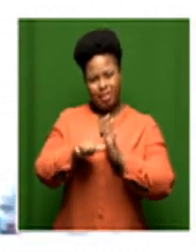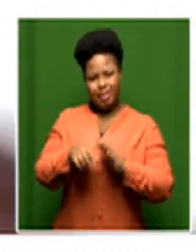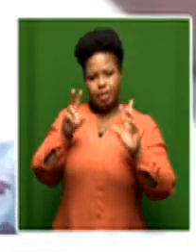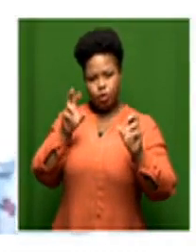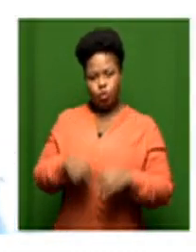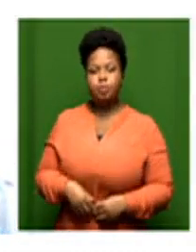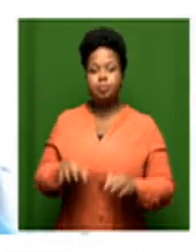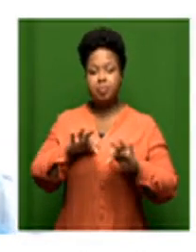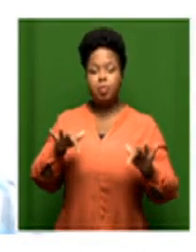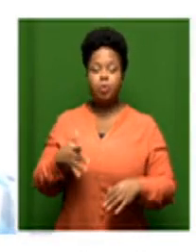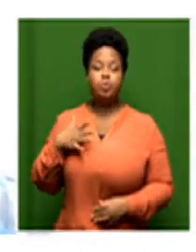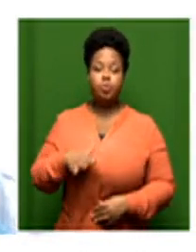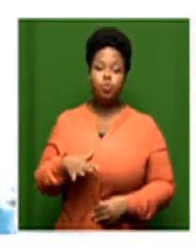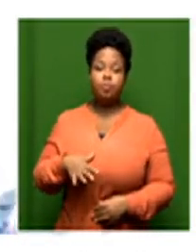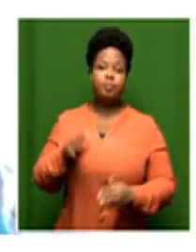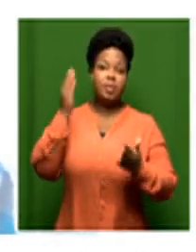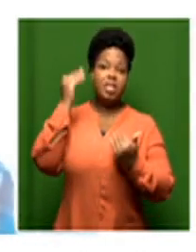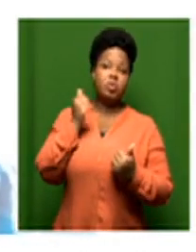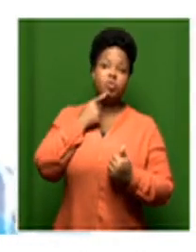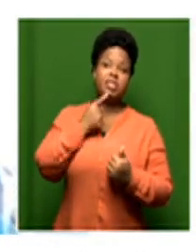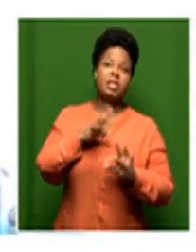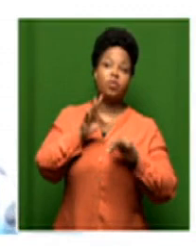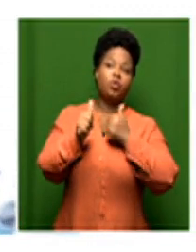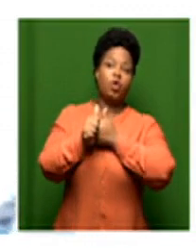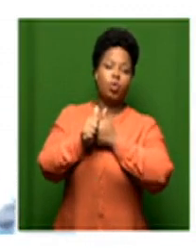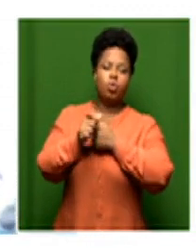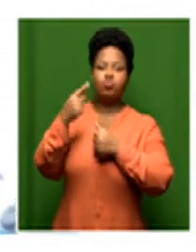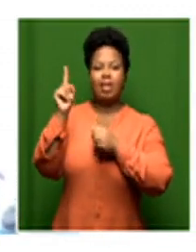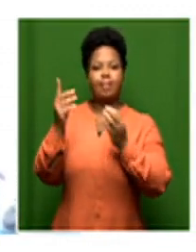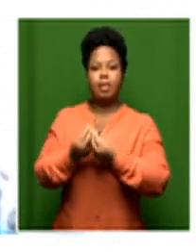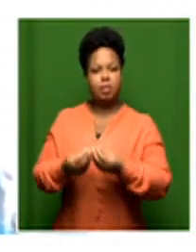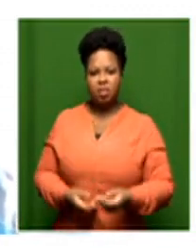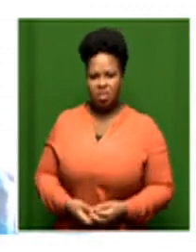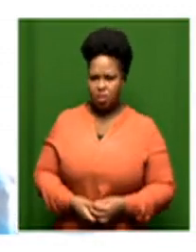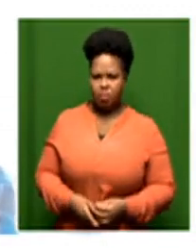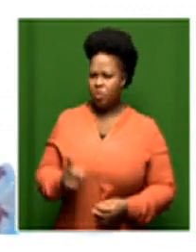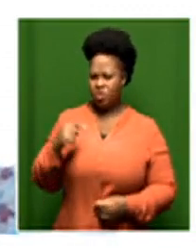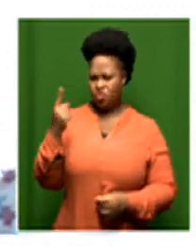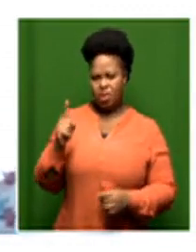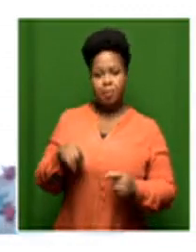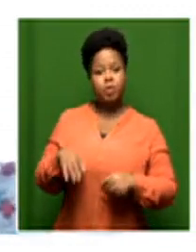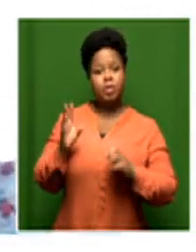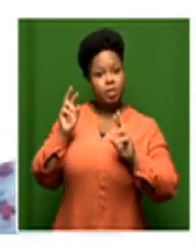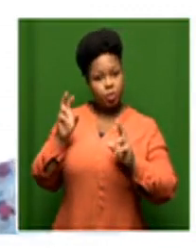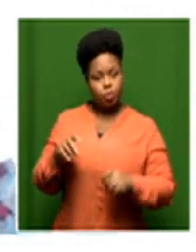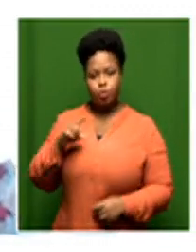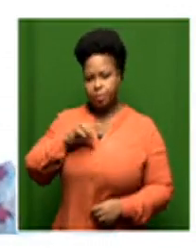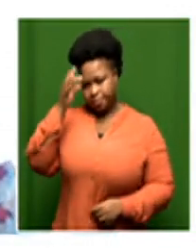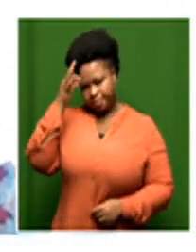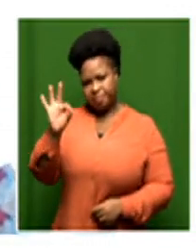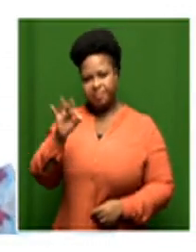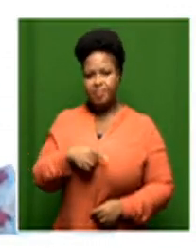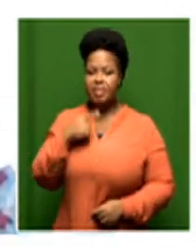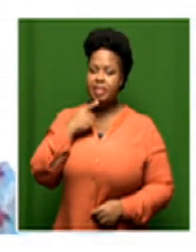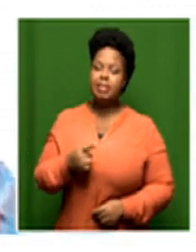say what the people want you to say. You must say the things that are right. What is right about this issue is that the government